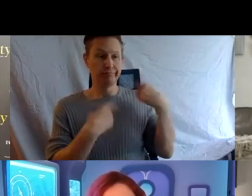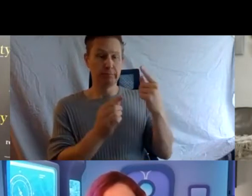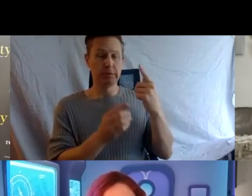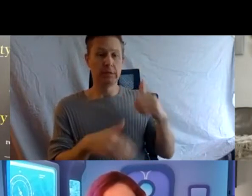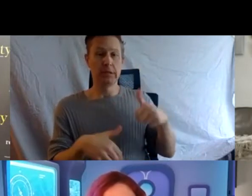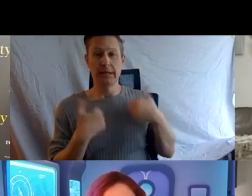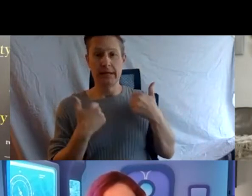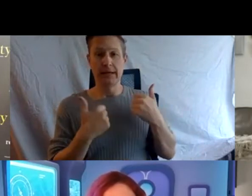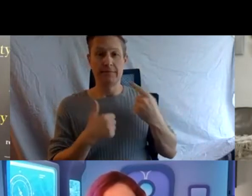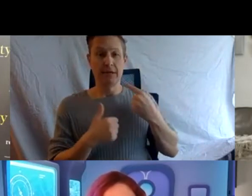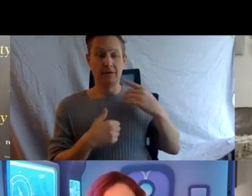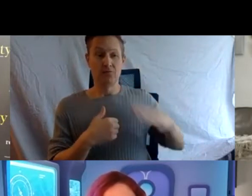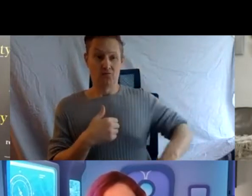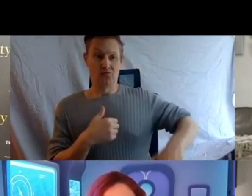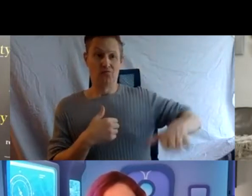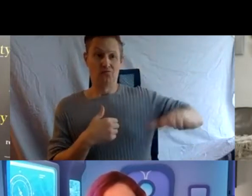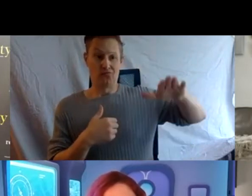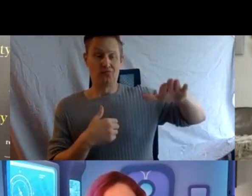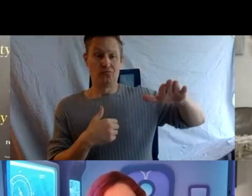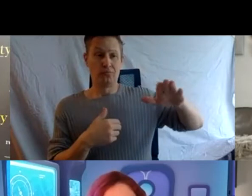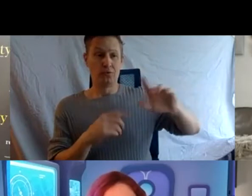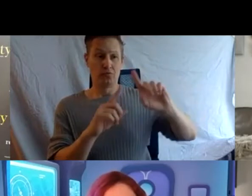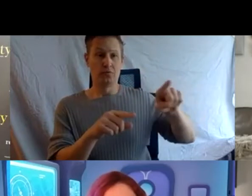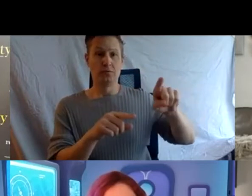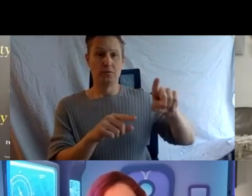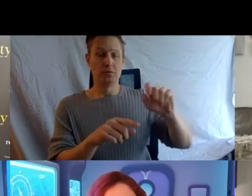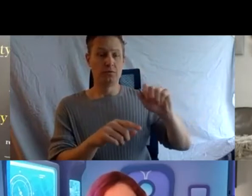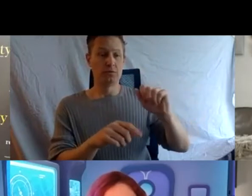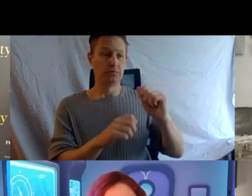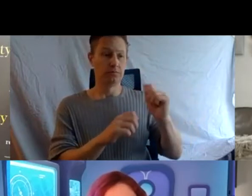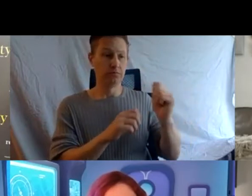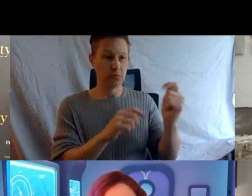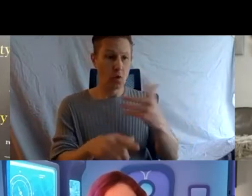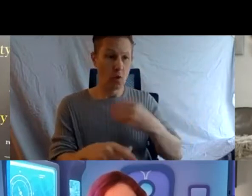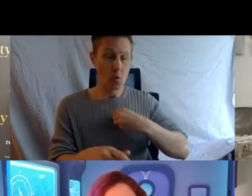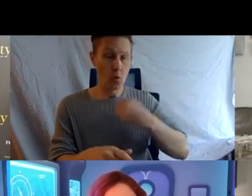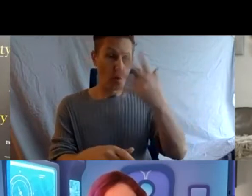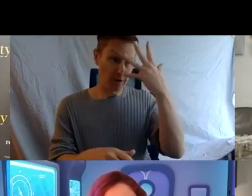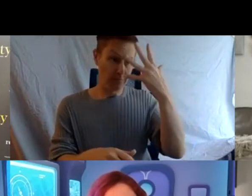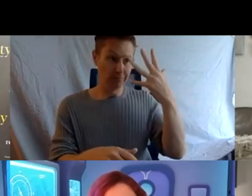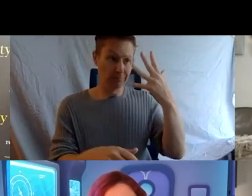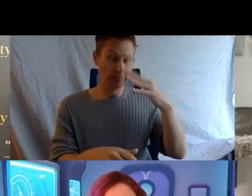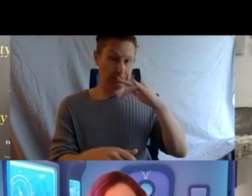when I was a kid, I went to a pretty much all-white school, and